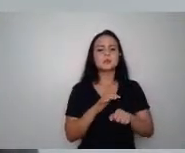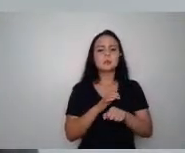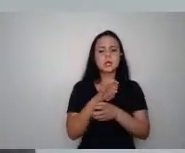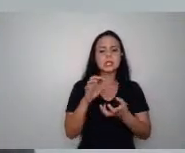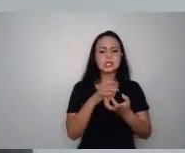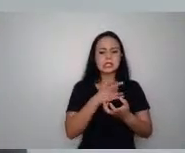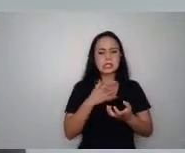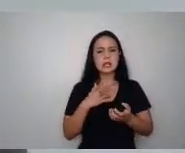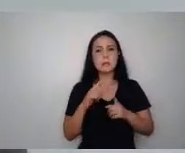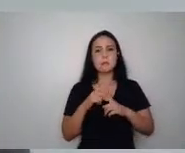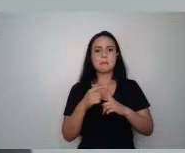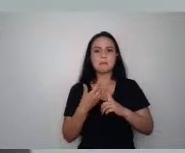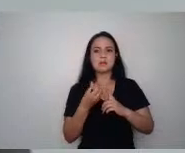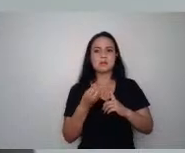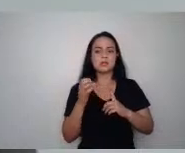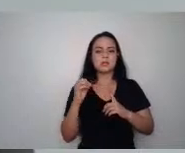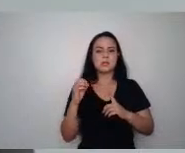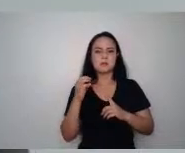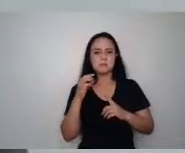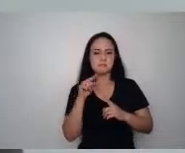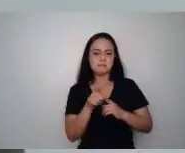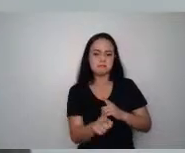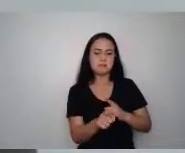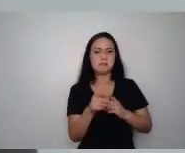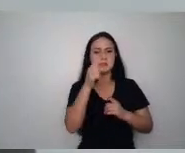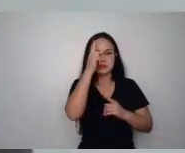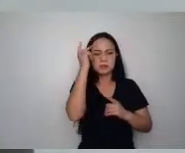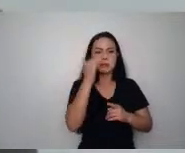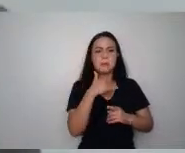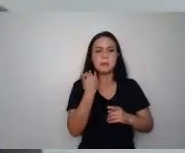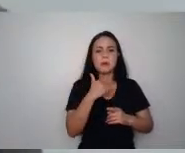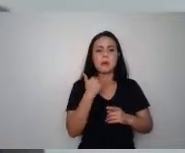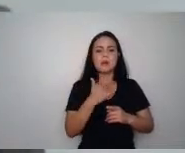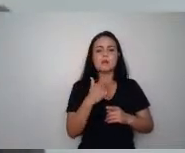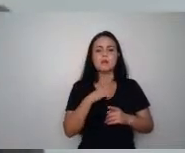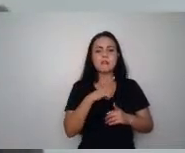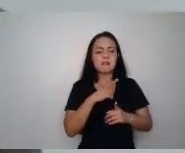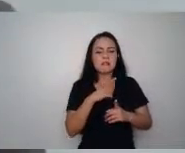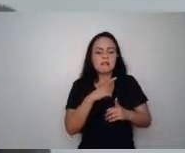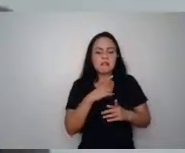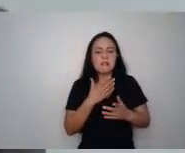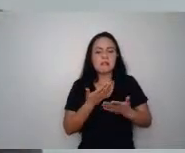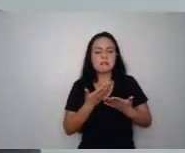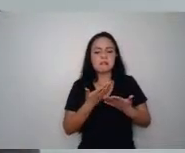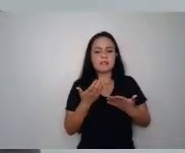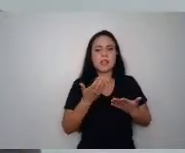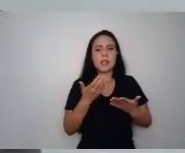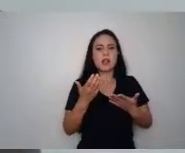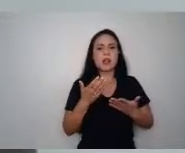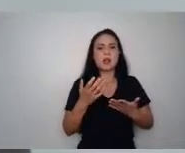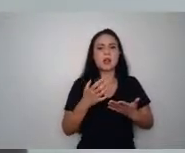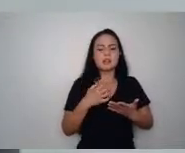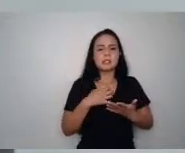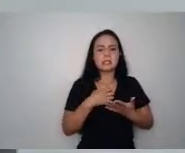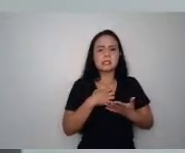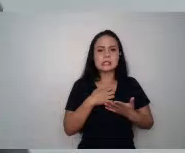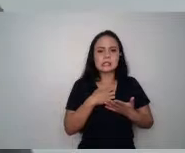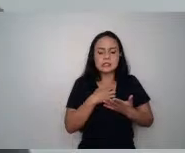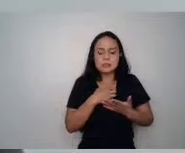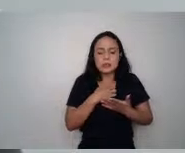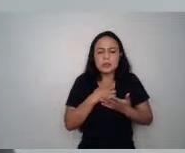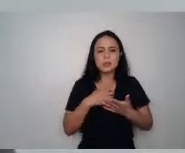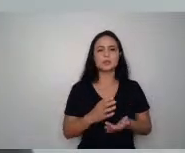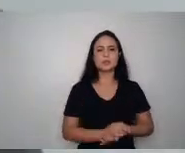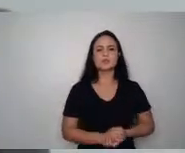We have a sanitary crisis with over 600,000 people who lost their lives in this pandemic. And I would